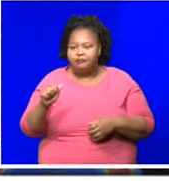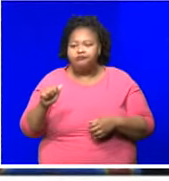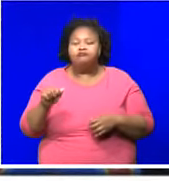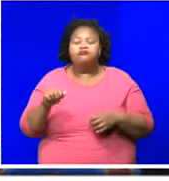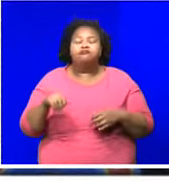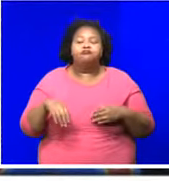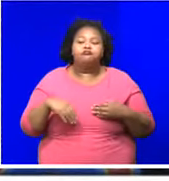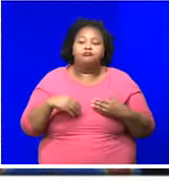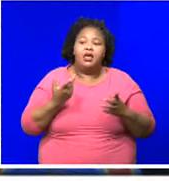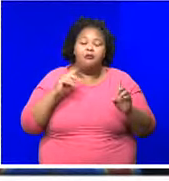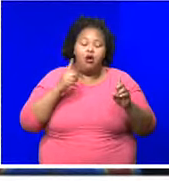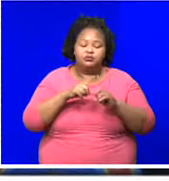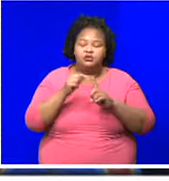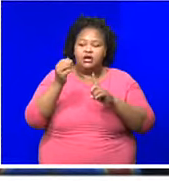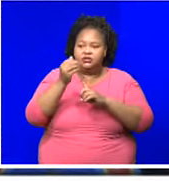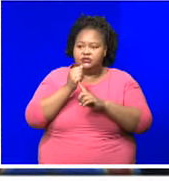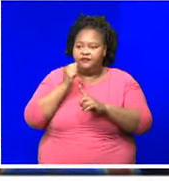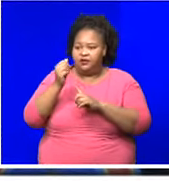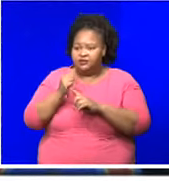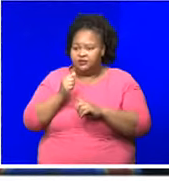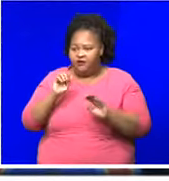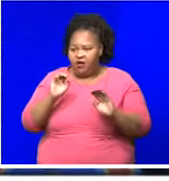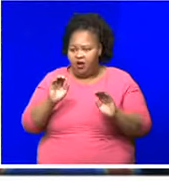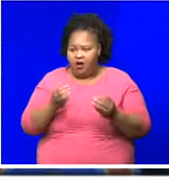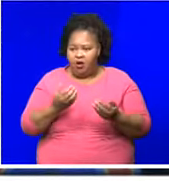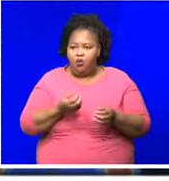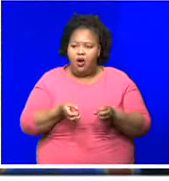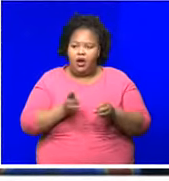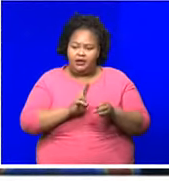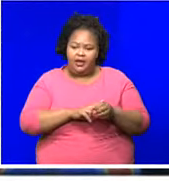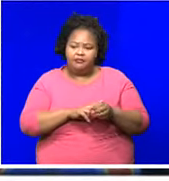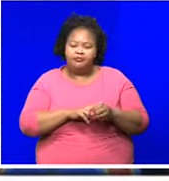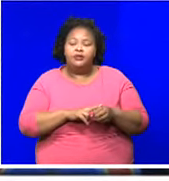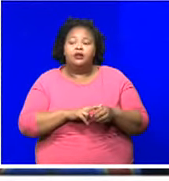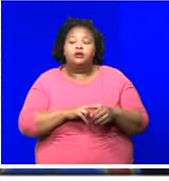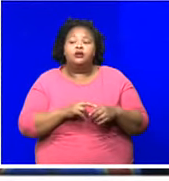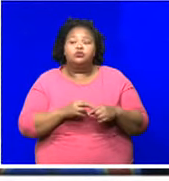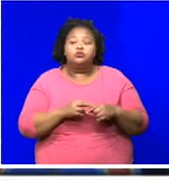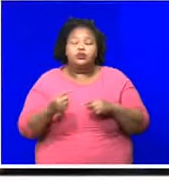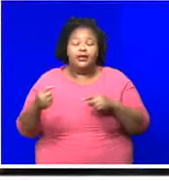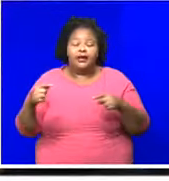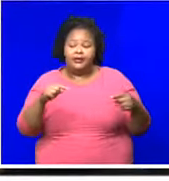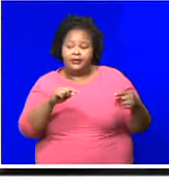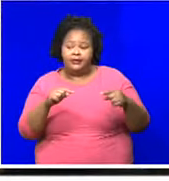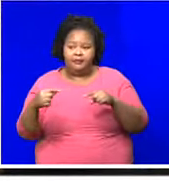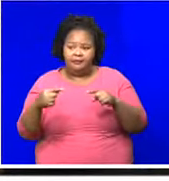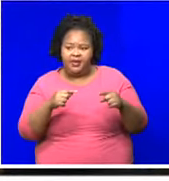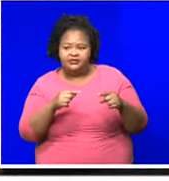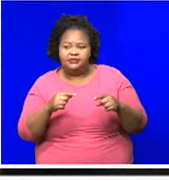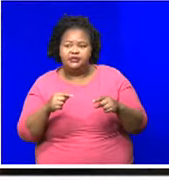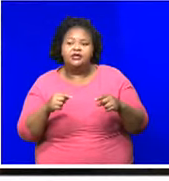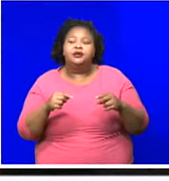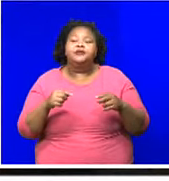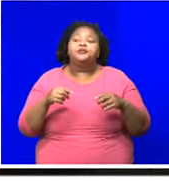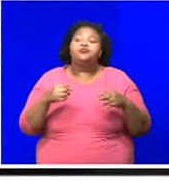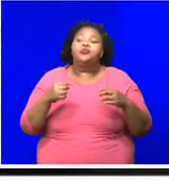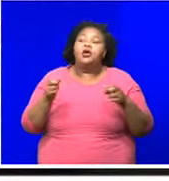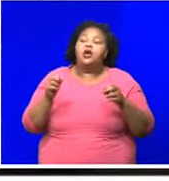debate, how we can encourage debate and Afro-Arab dialogue on strategic and priority issues in the African and Arab